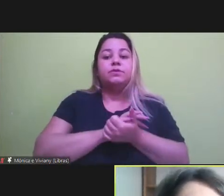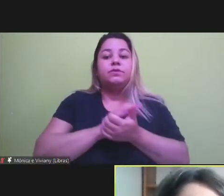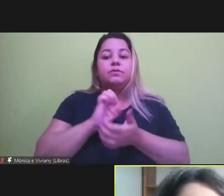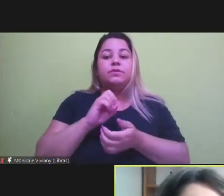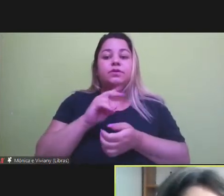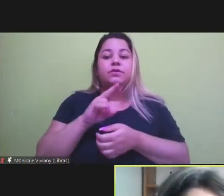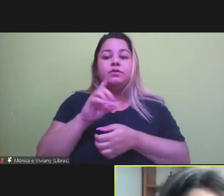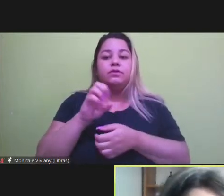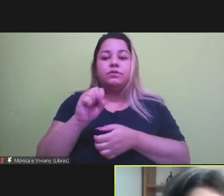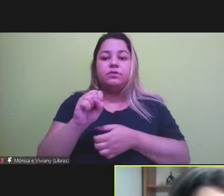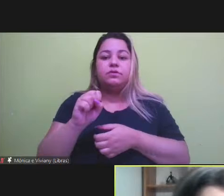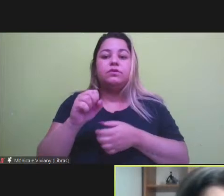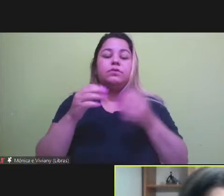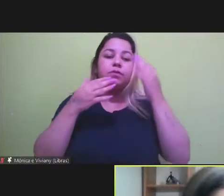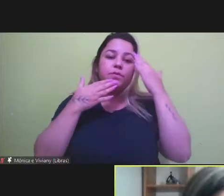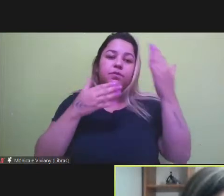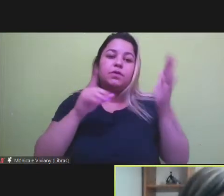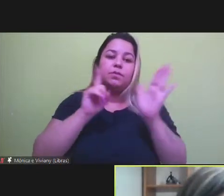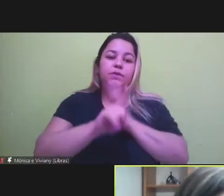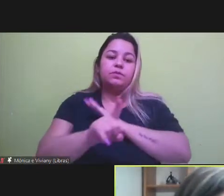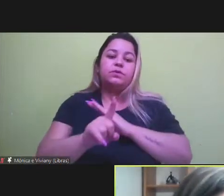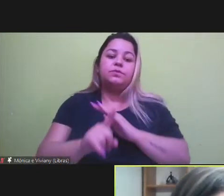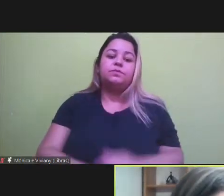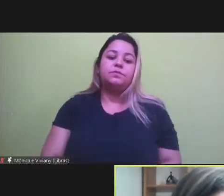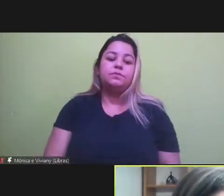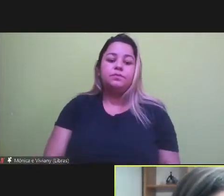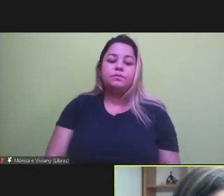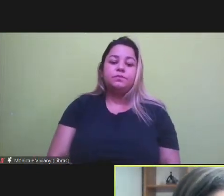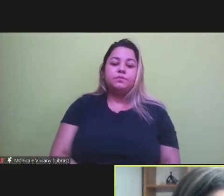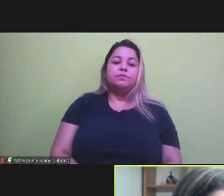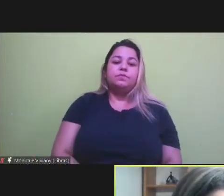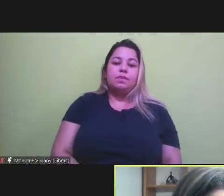yes. Thank you very much for the question.